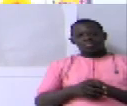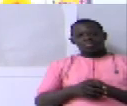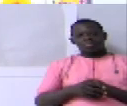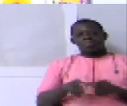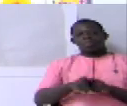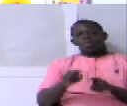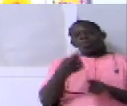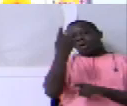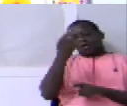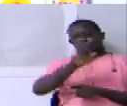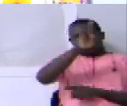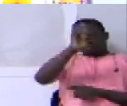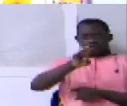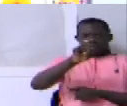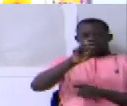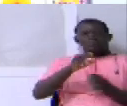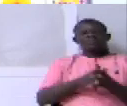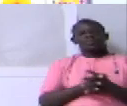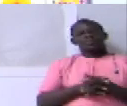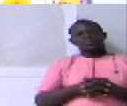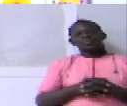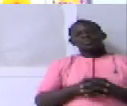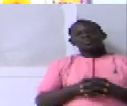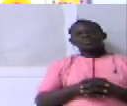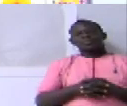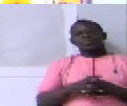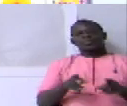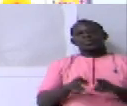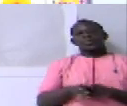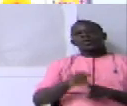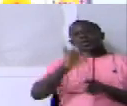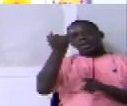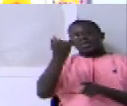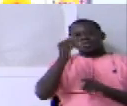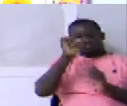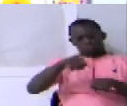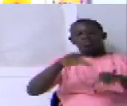That's one question. Very well, sir.